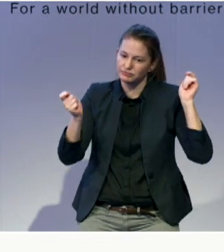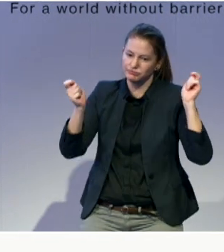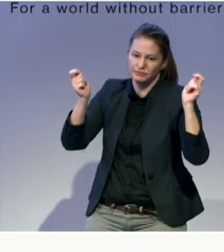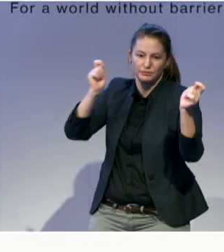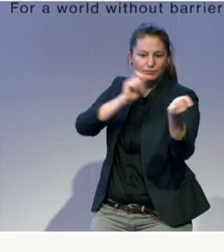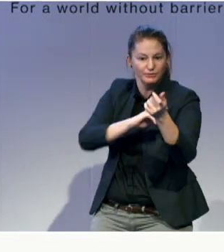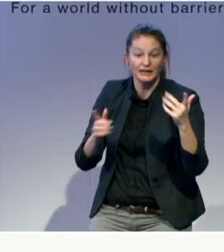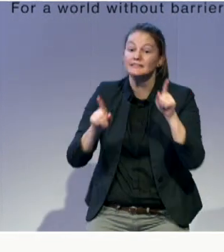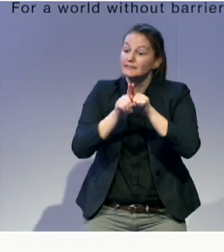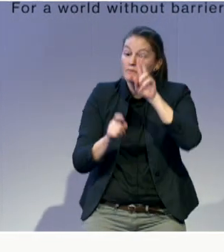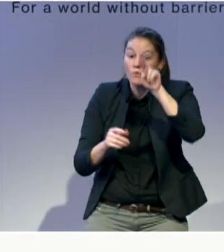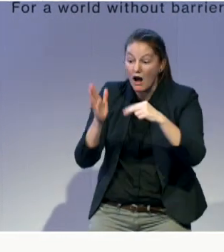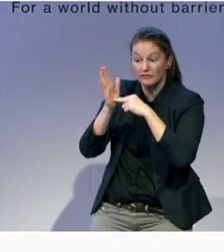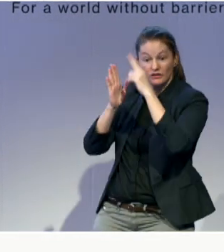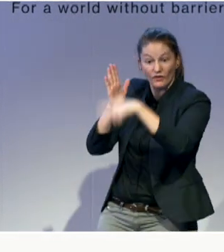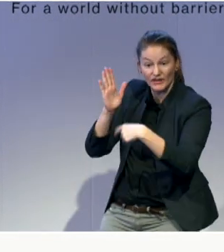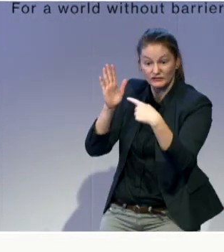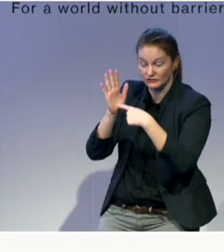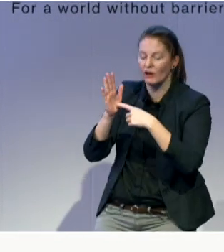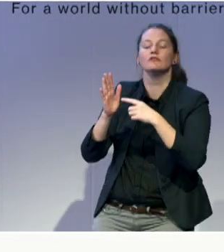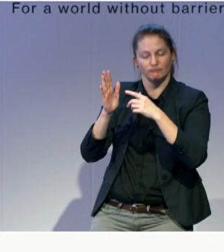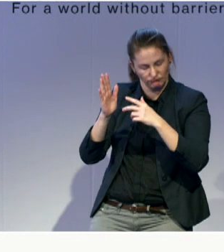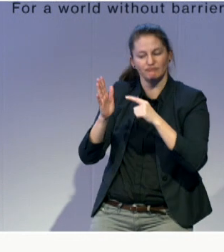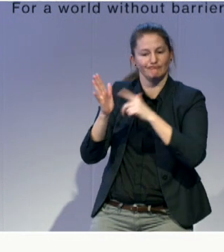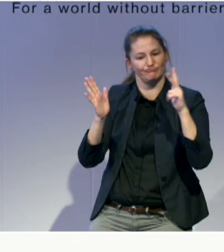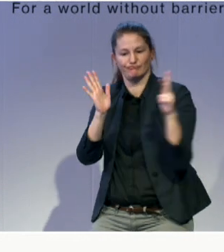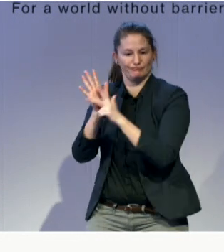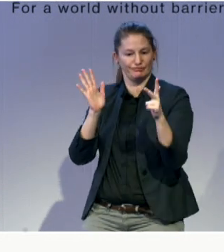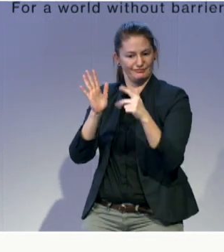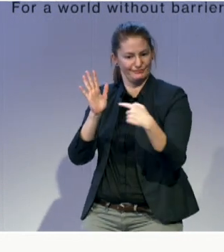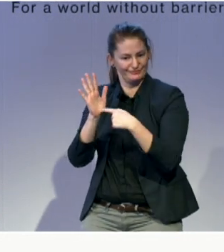which incorporates so much of the Americans with Disabilities Act.